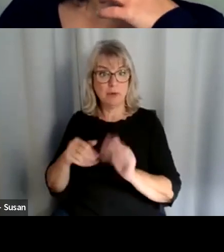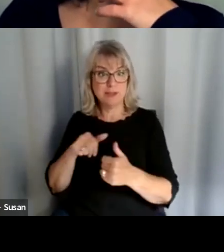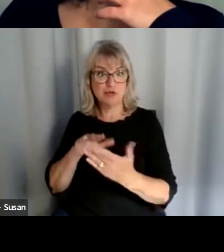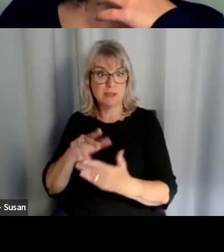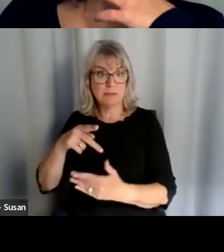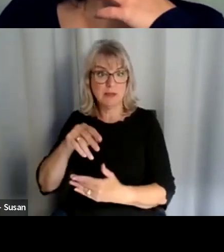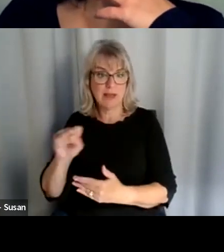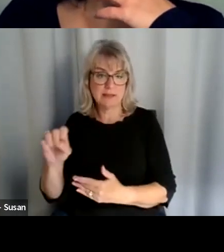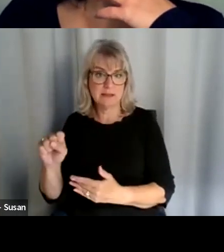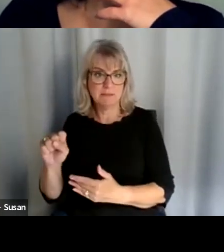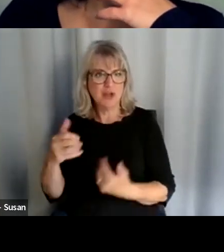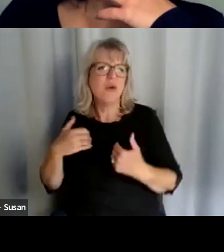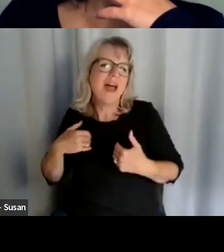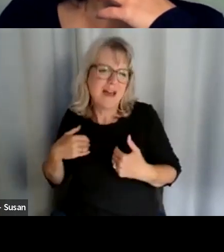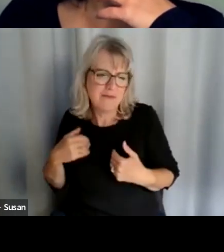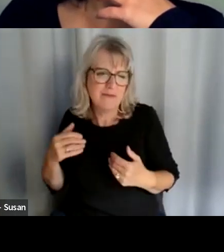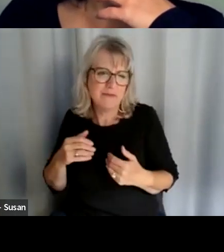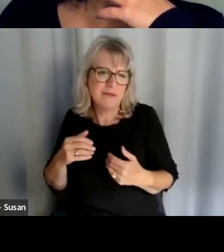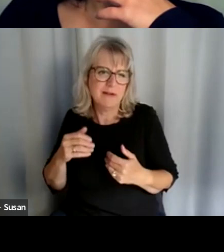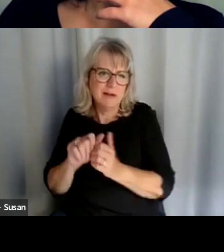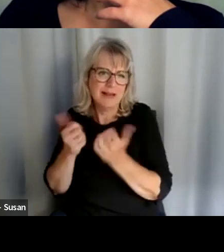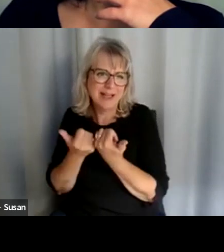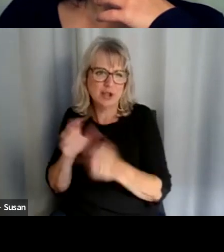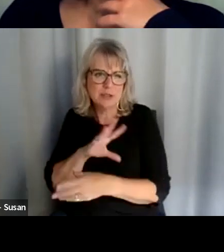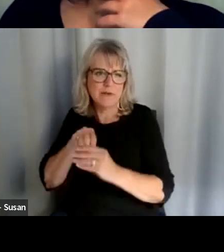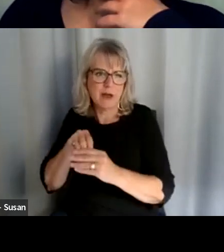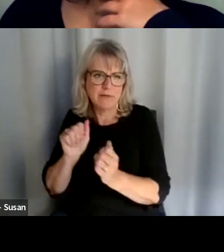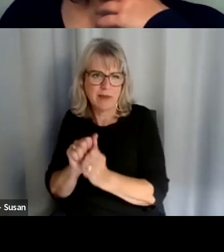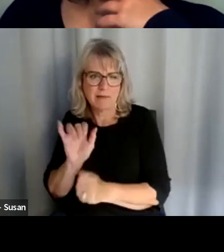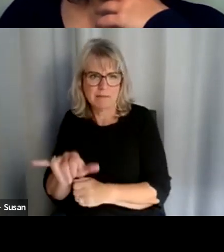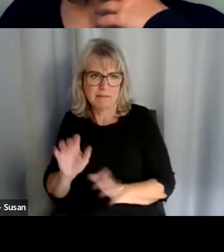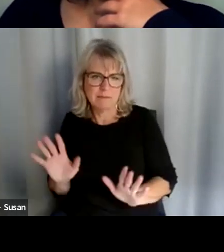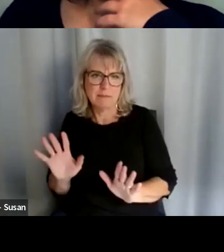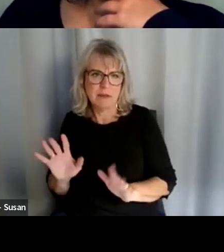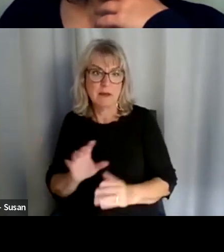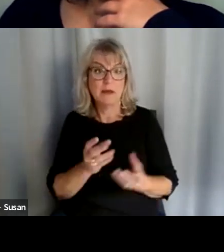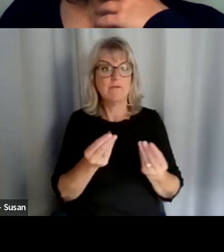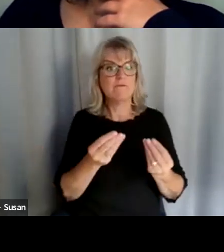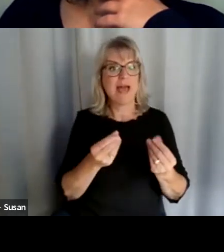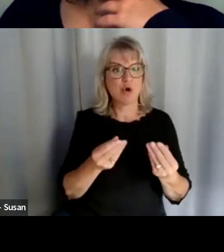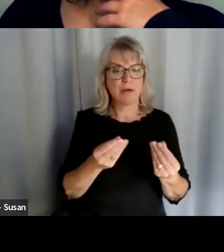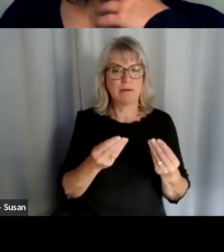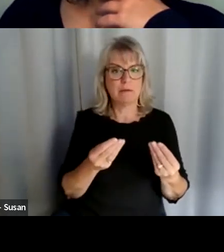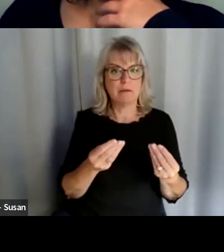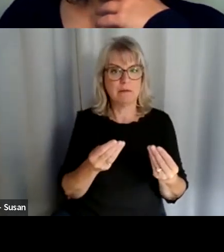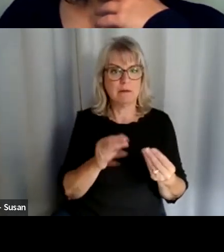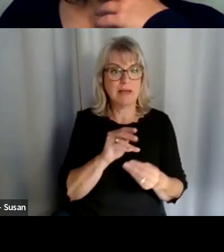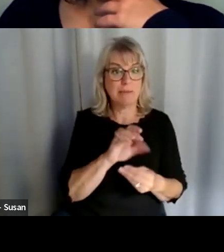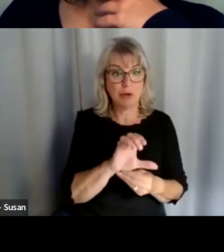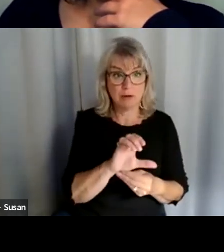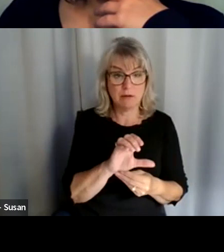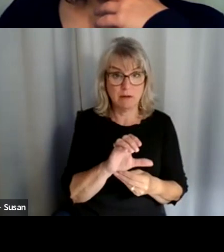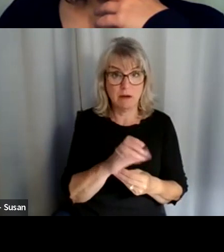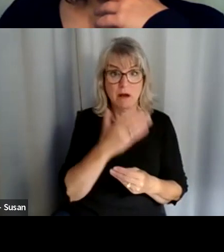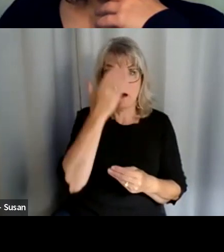you know, you have somebody covering that. But if you look at something like fabrics, and I know that